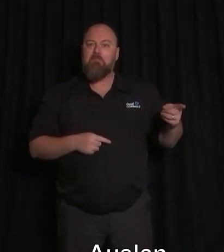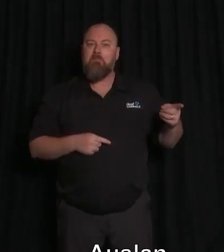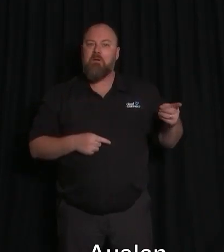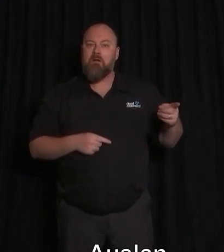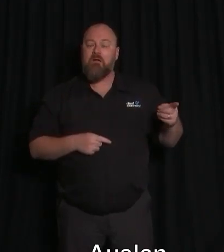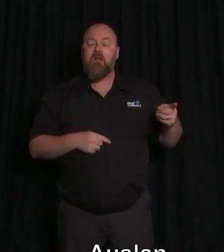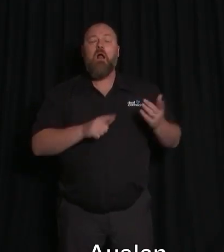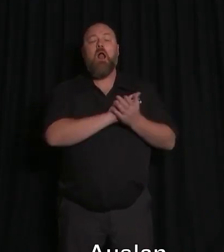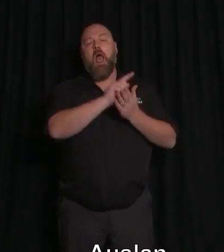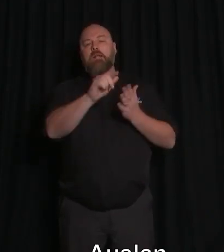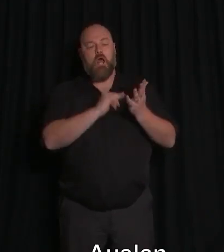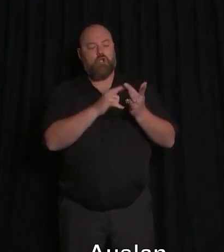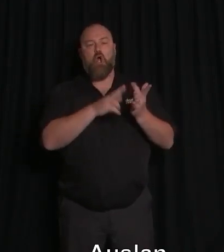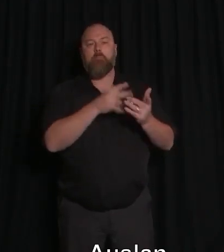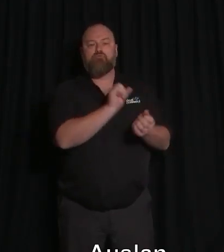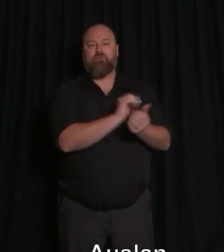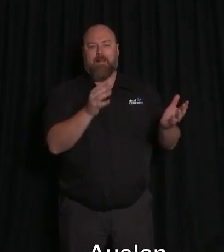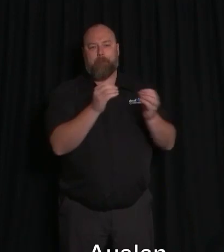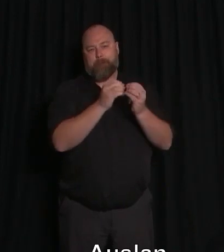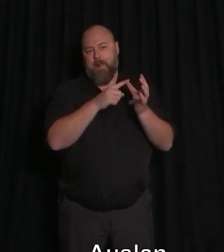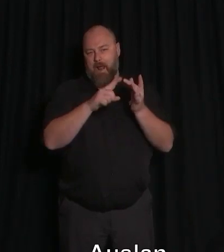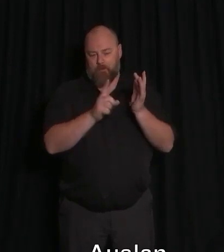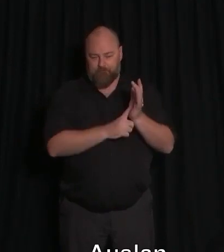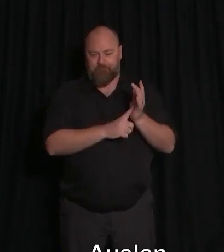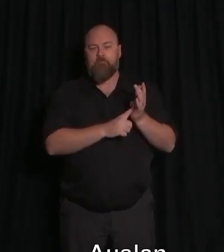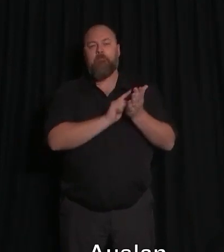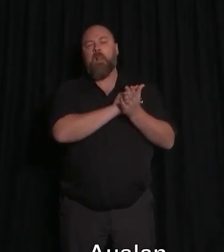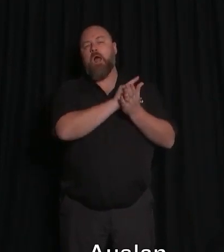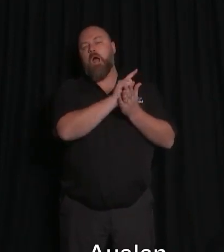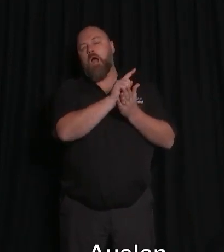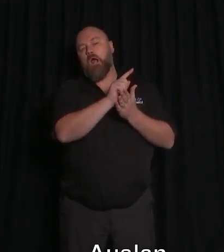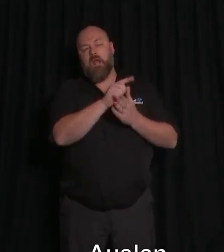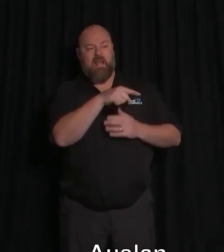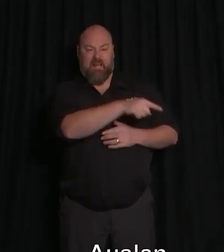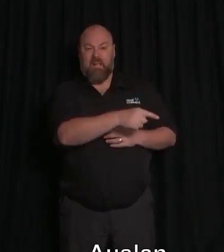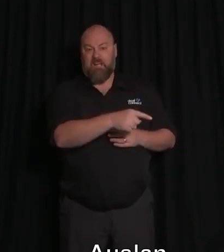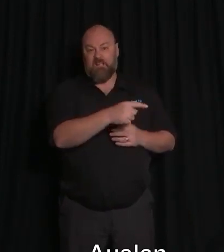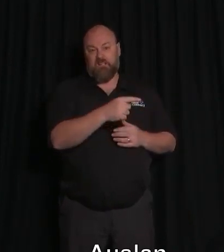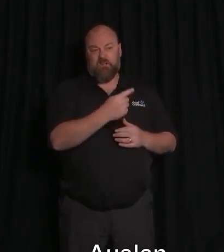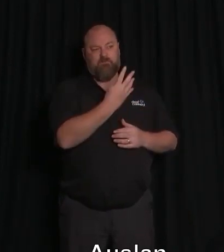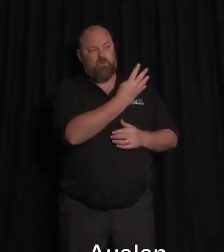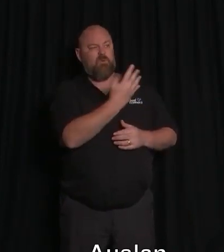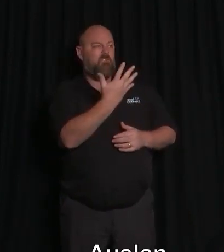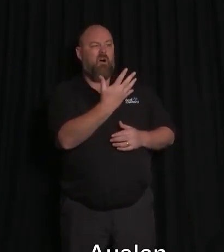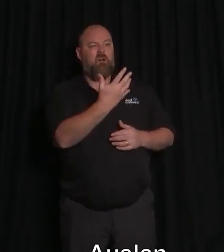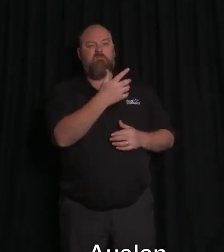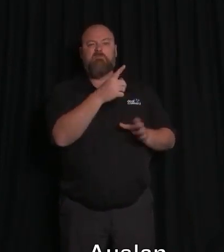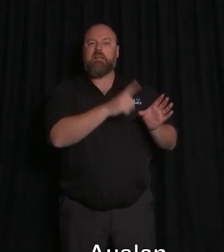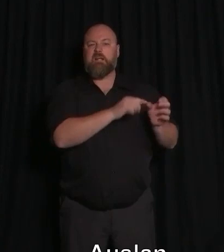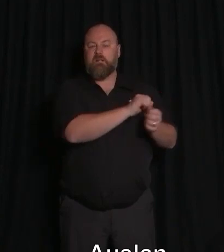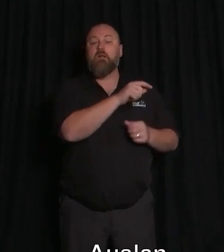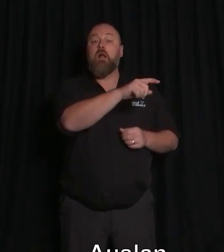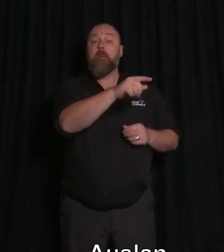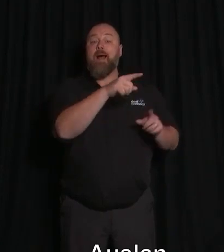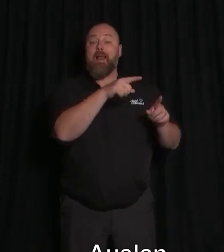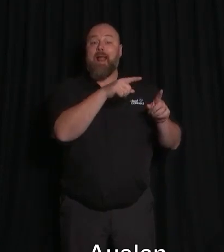on bail, and towards the end of the 1980s, after 4 or 5 years on trial, he was acquitted of treason, of